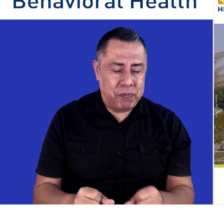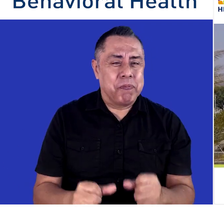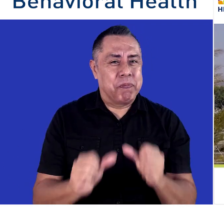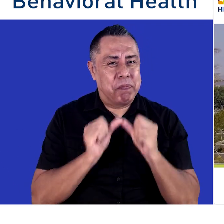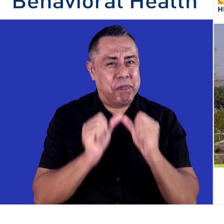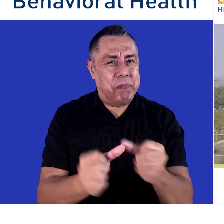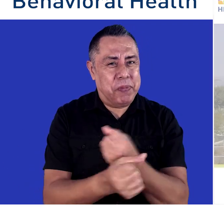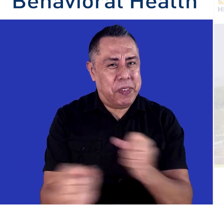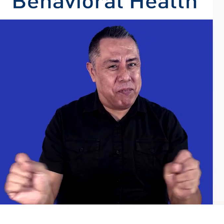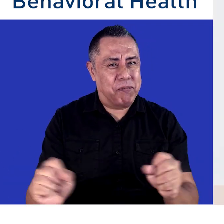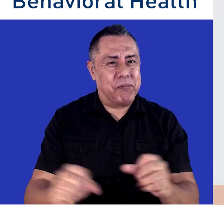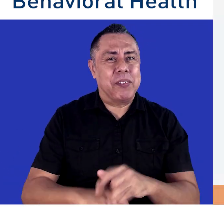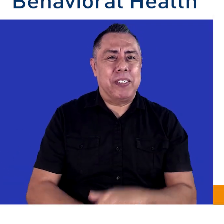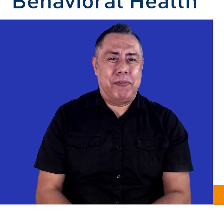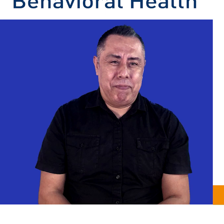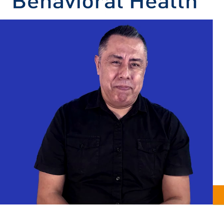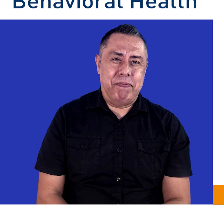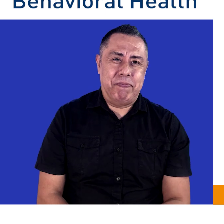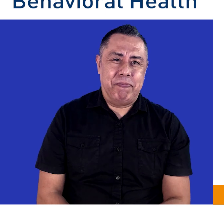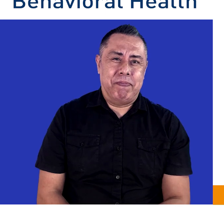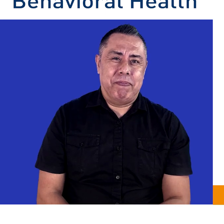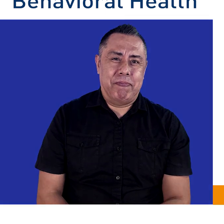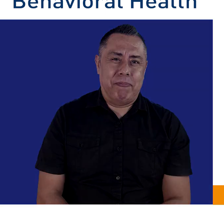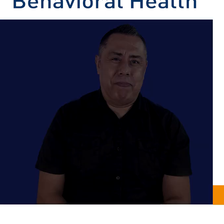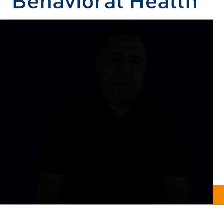and stay safe.